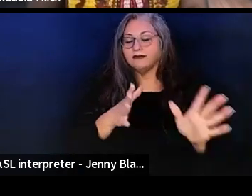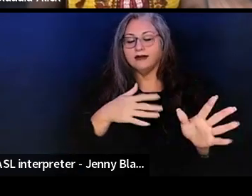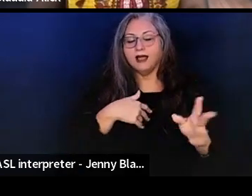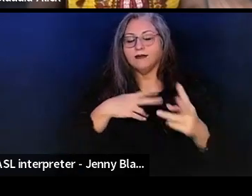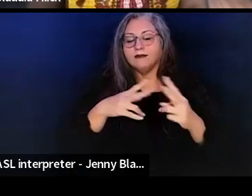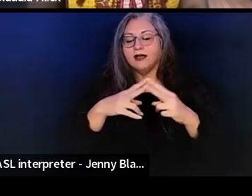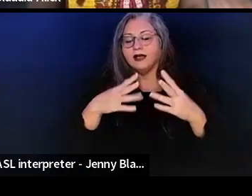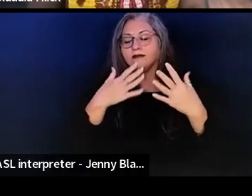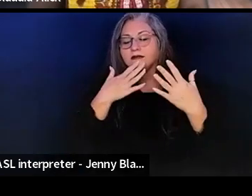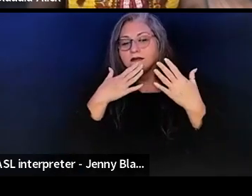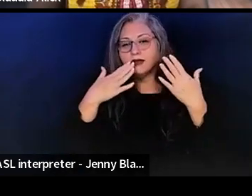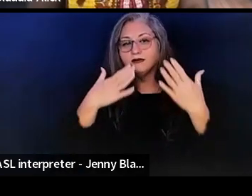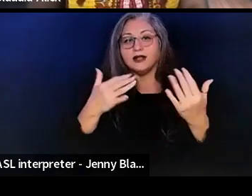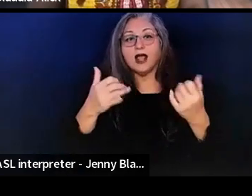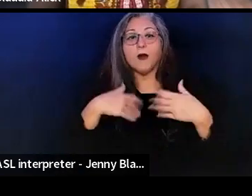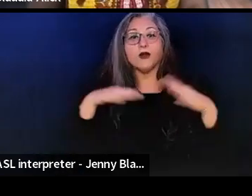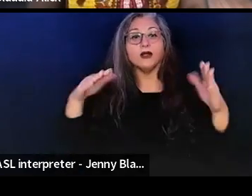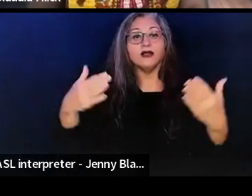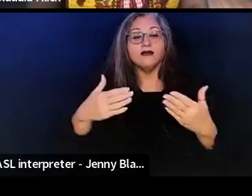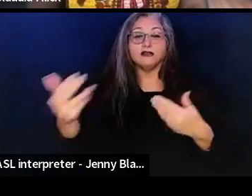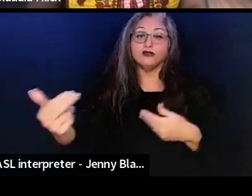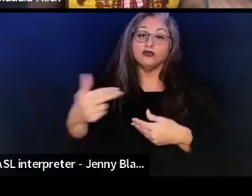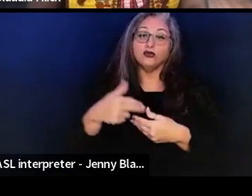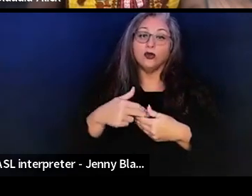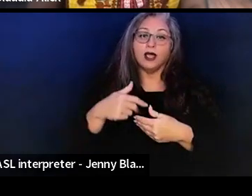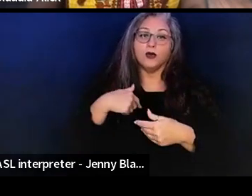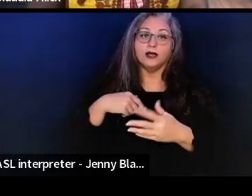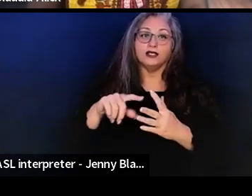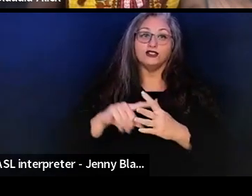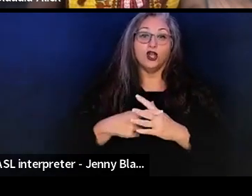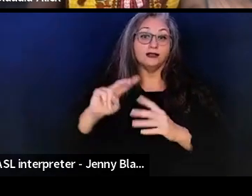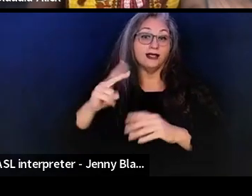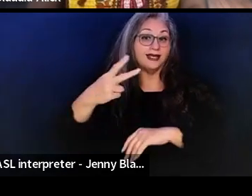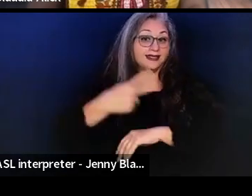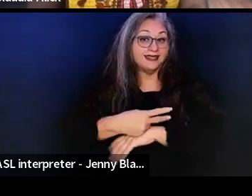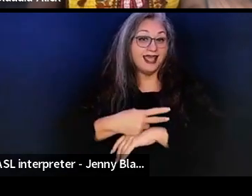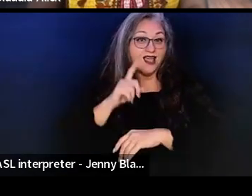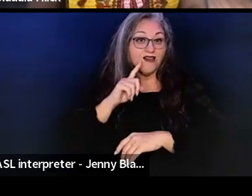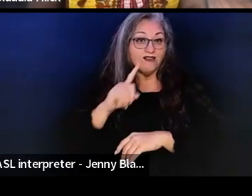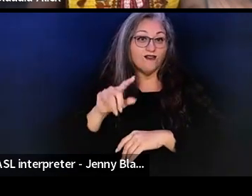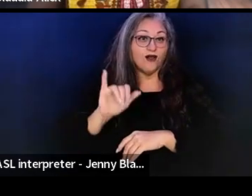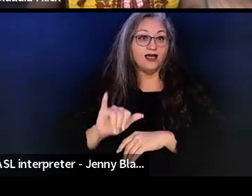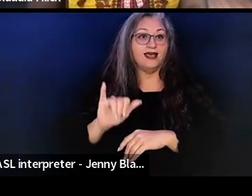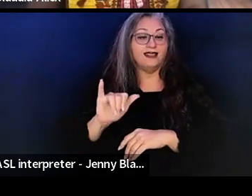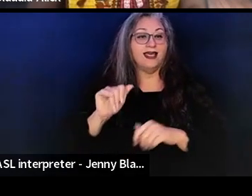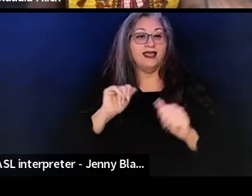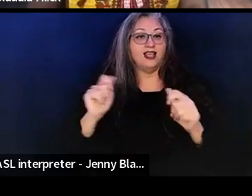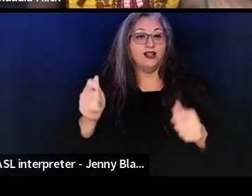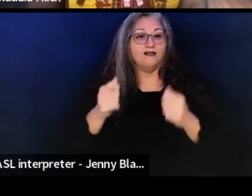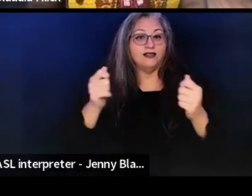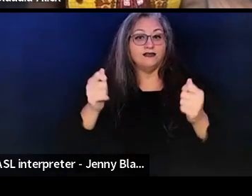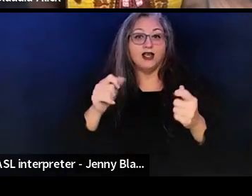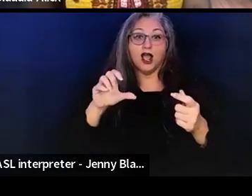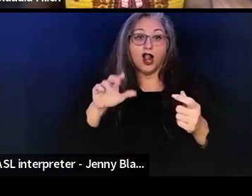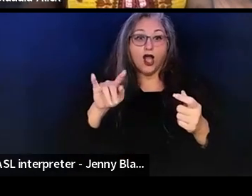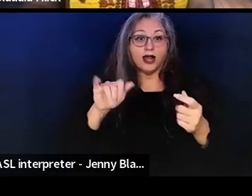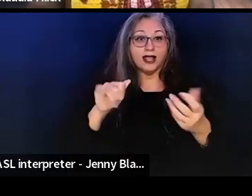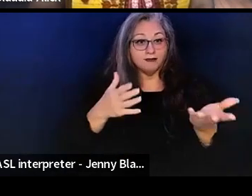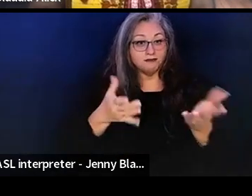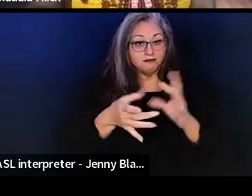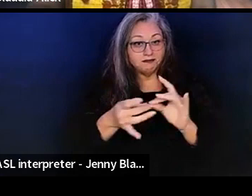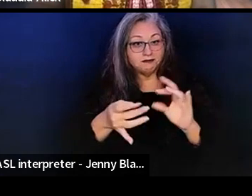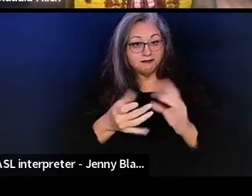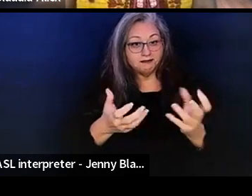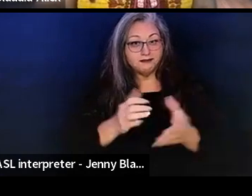grateful. I now want to invite her to join me as we start day two of the Inclusive Theater Festival. Claudia, would you like to say a few words?